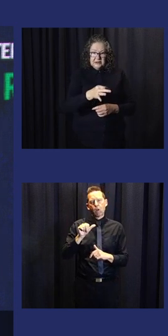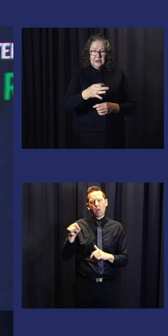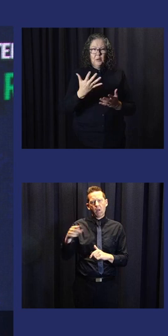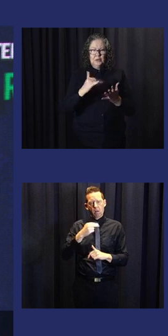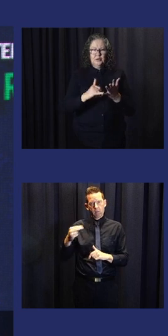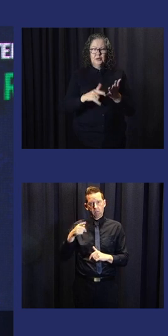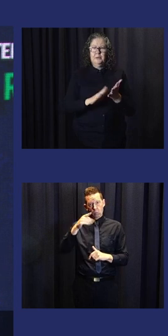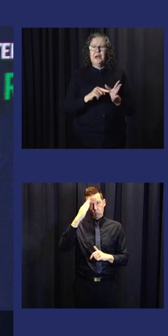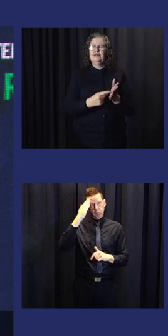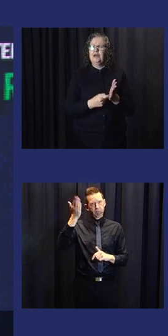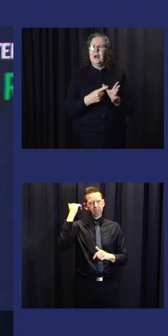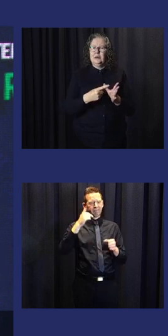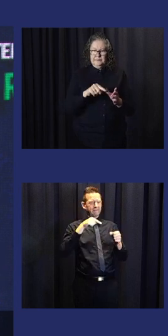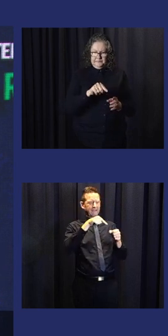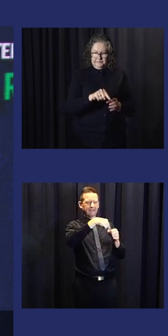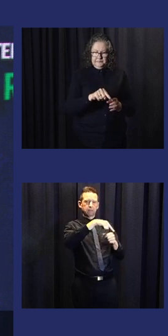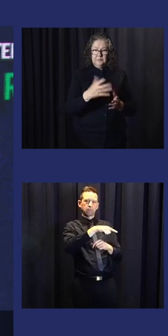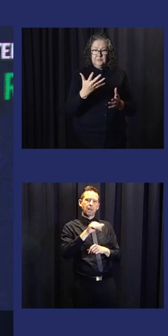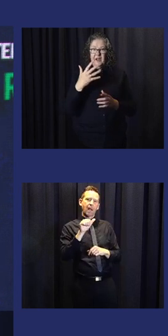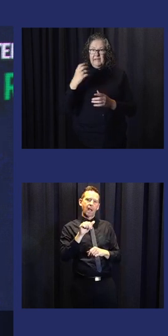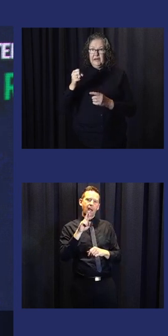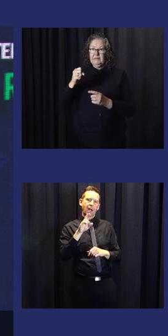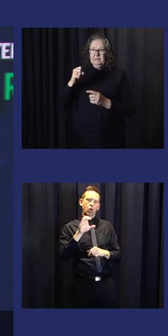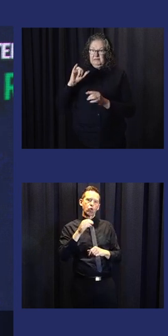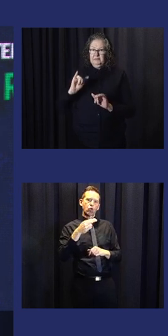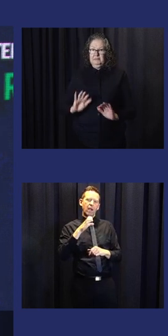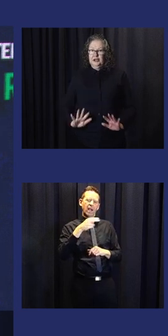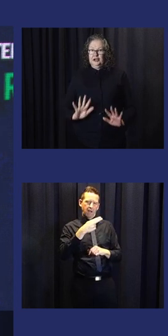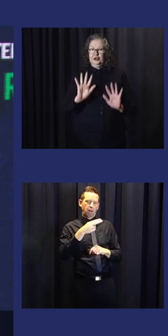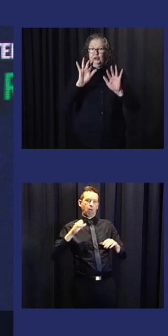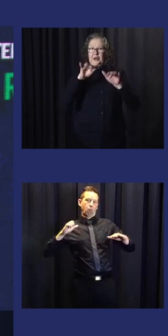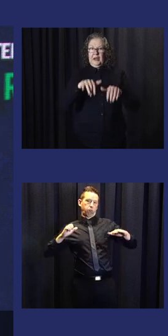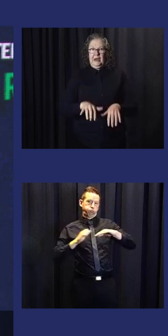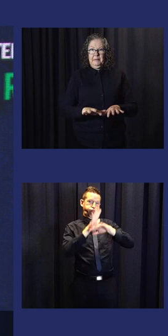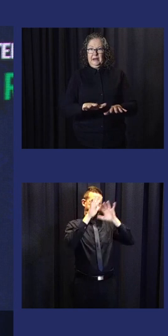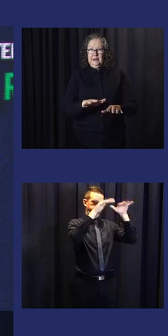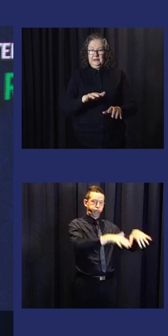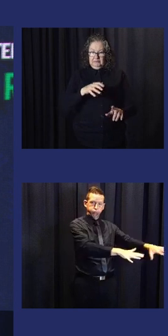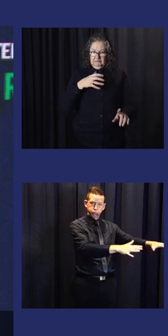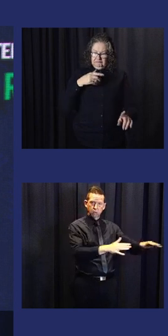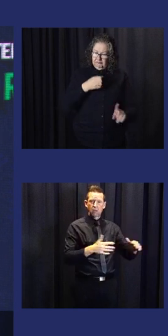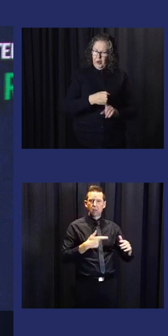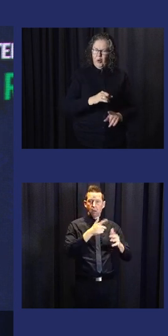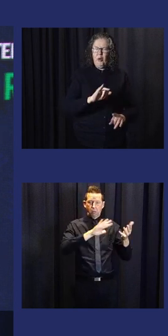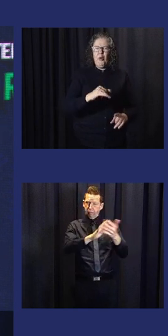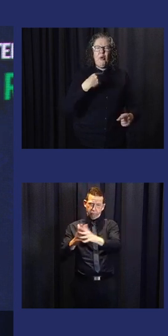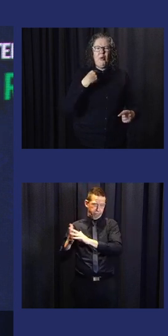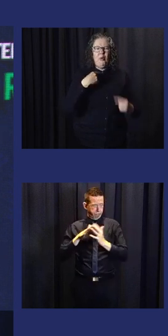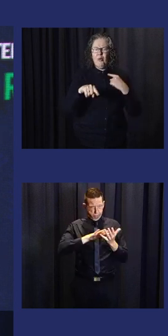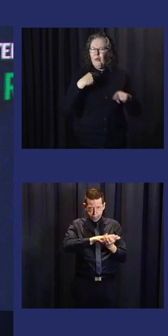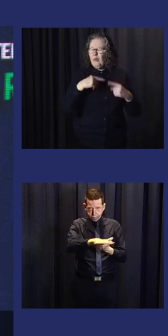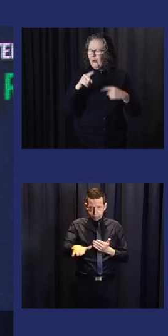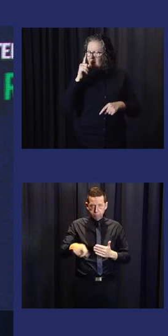the 2004 tsunami hit Aceh with devastating loss of human lives, economics,